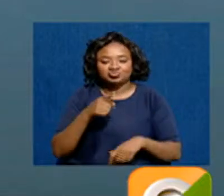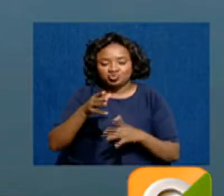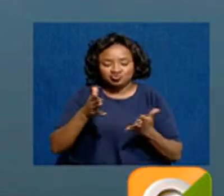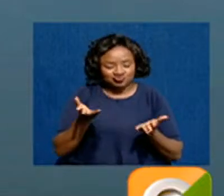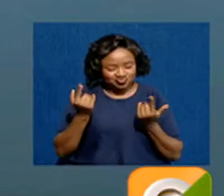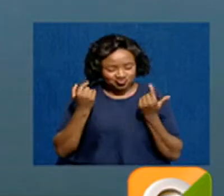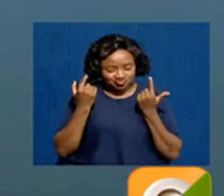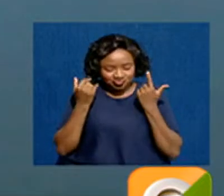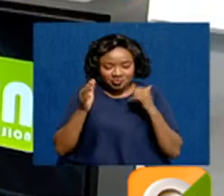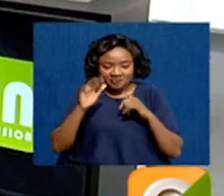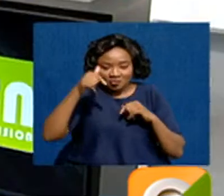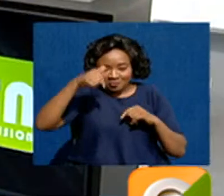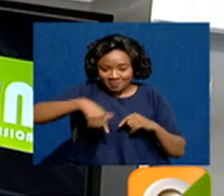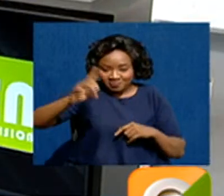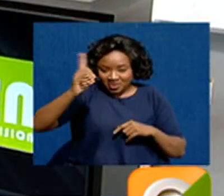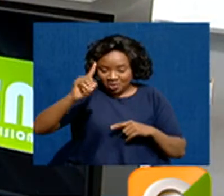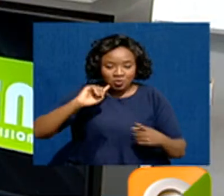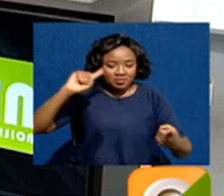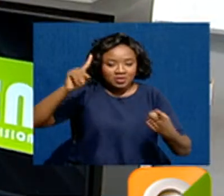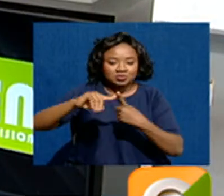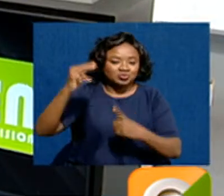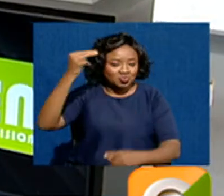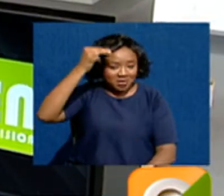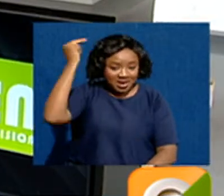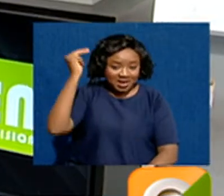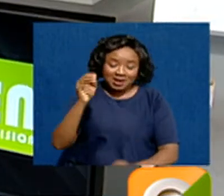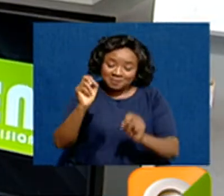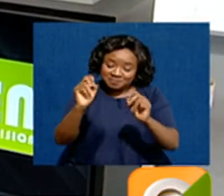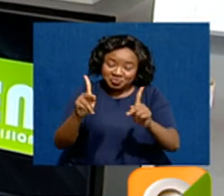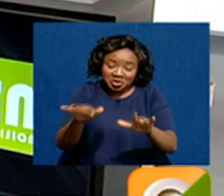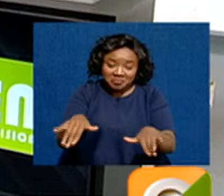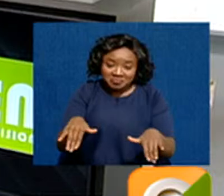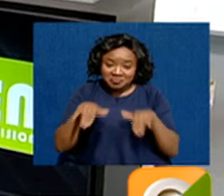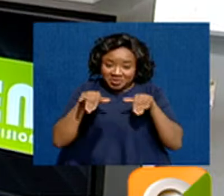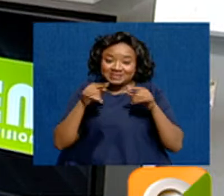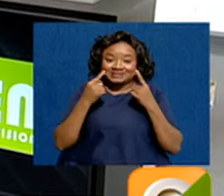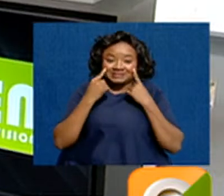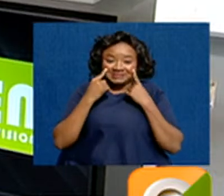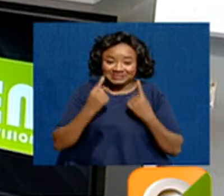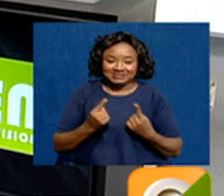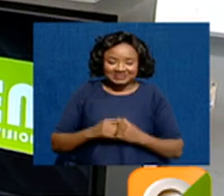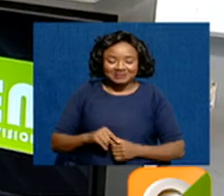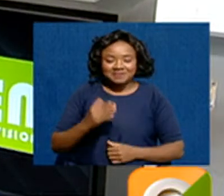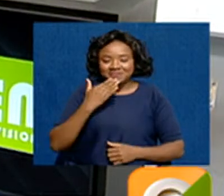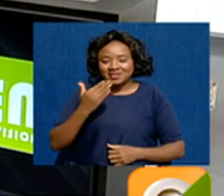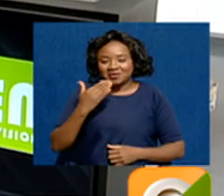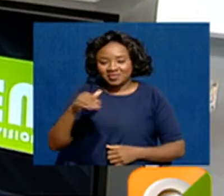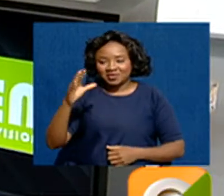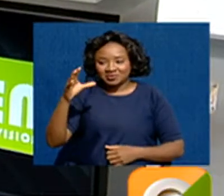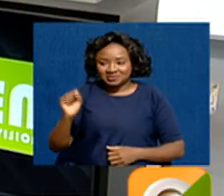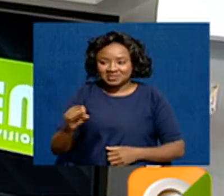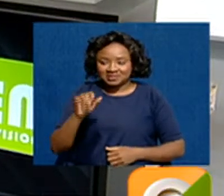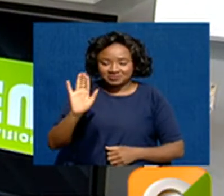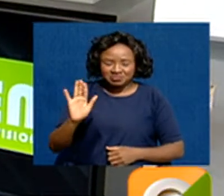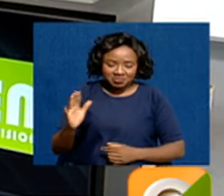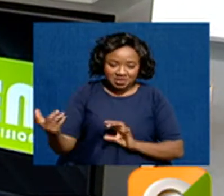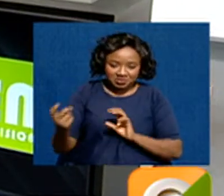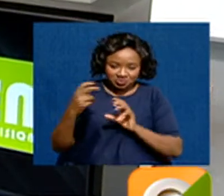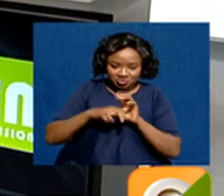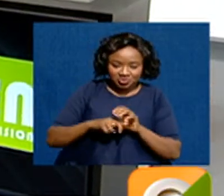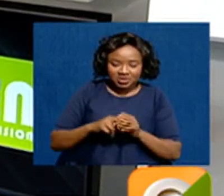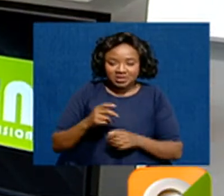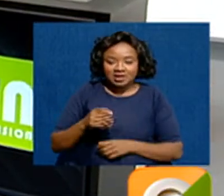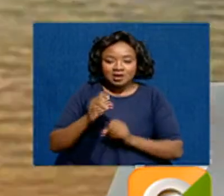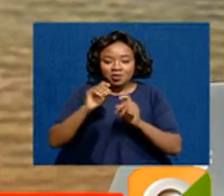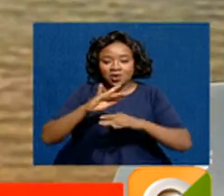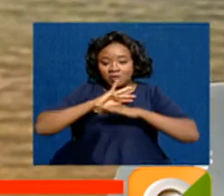Mandera. Indeed. Yeah. Time will tell. Yes. Time will indeed tell. Thank you very much. Thank you. Cabinet Secretary, for joining us here. Let's